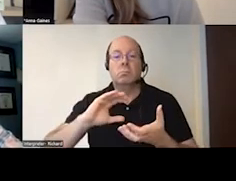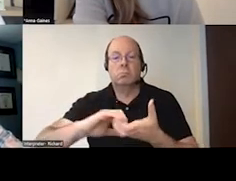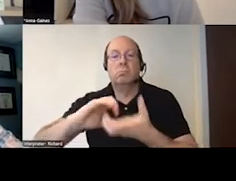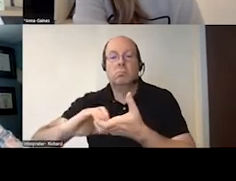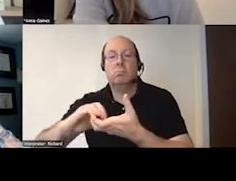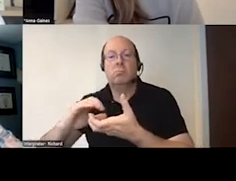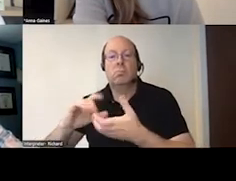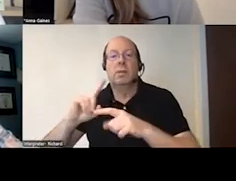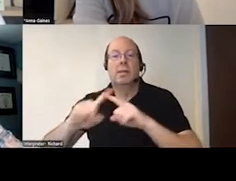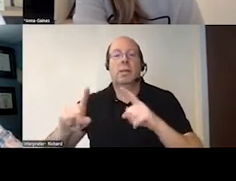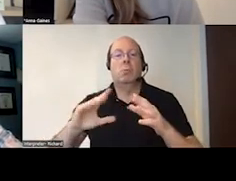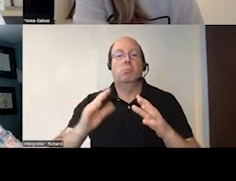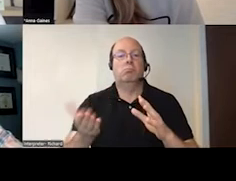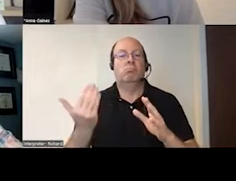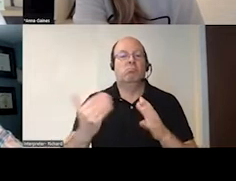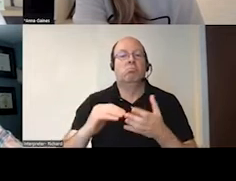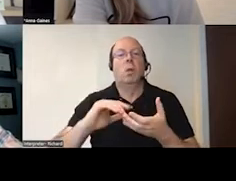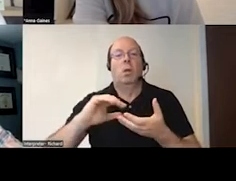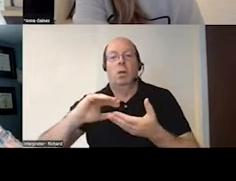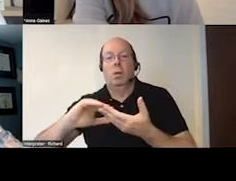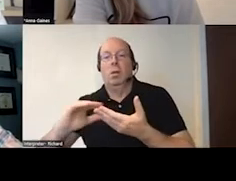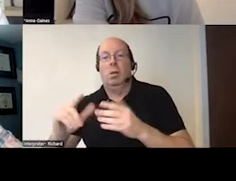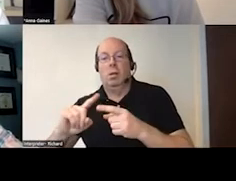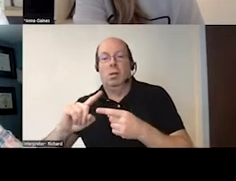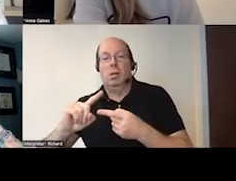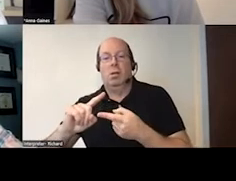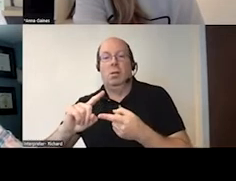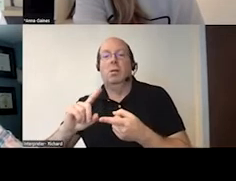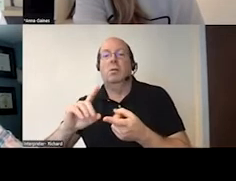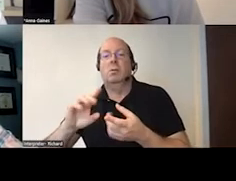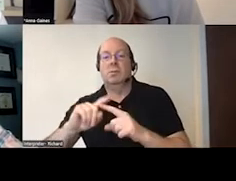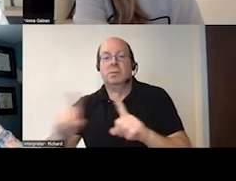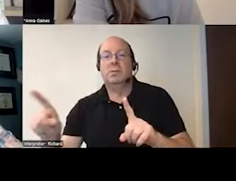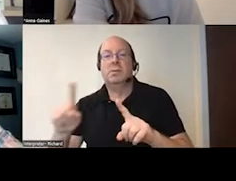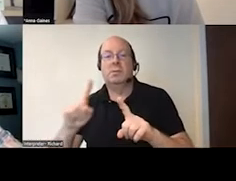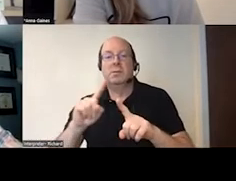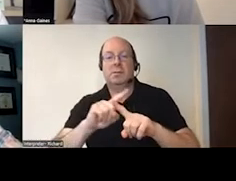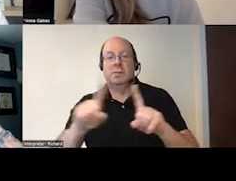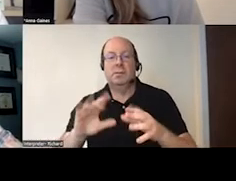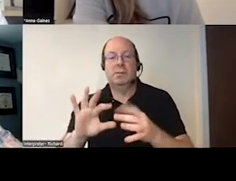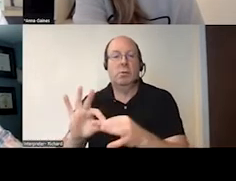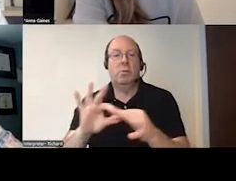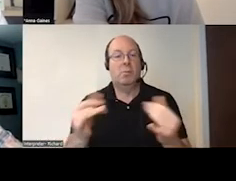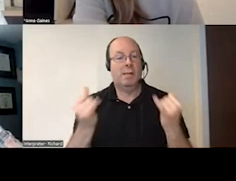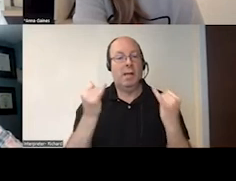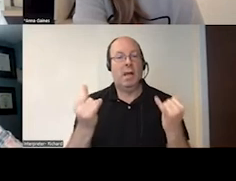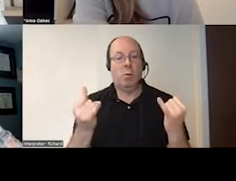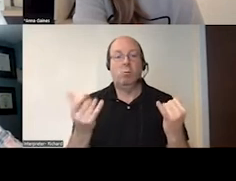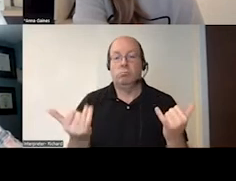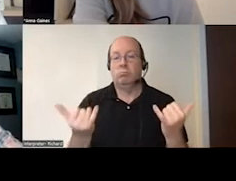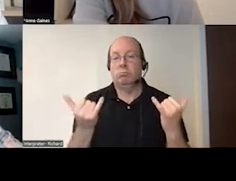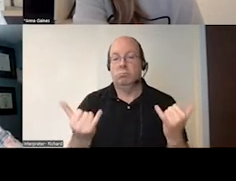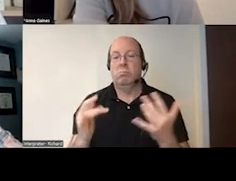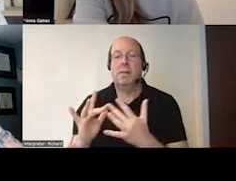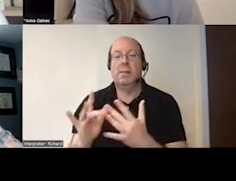different networks, but I feel like there's always more that you can do. But for me, that's the networks that I have kind of